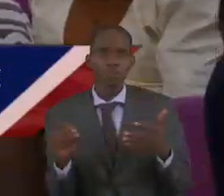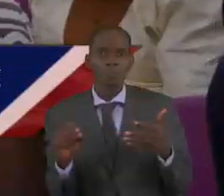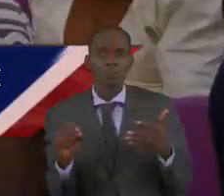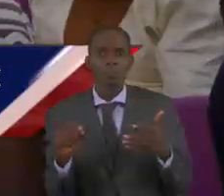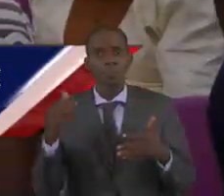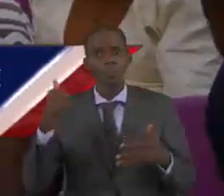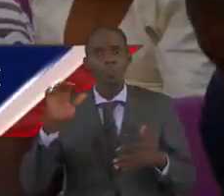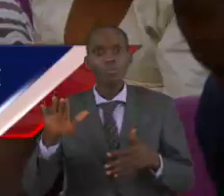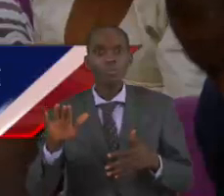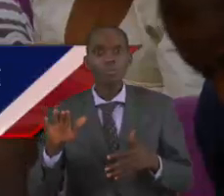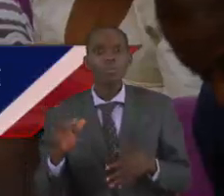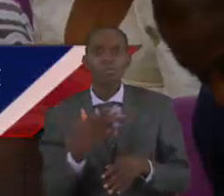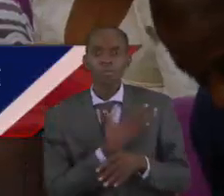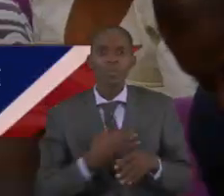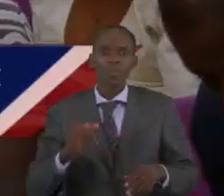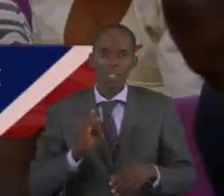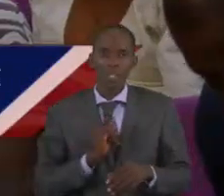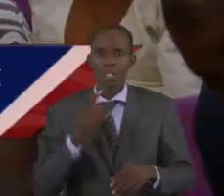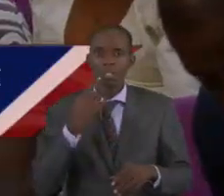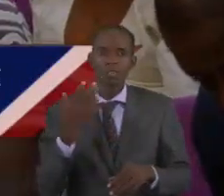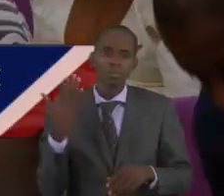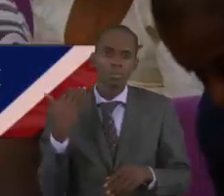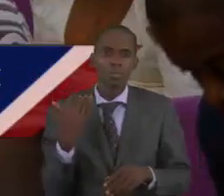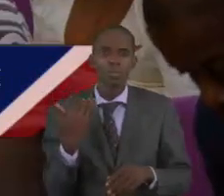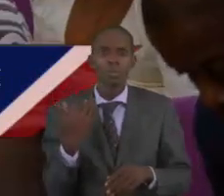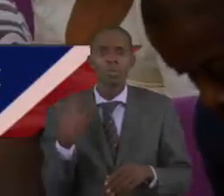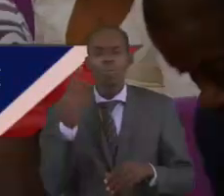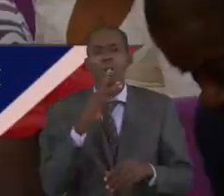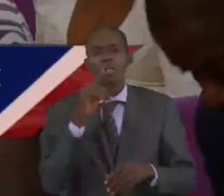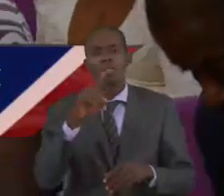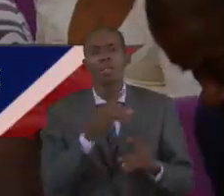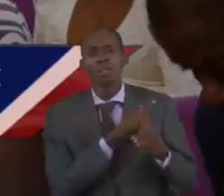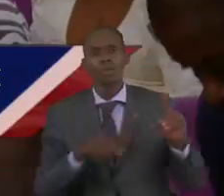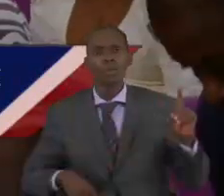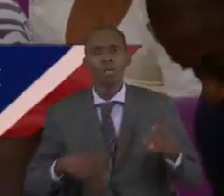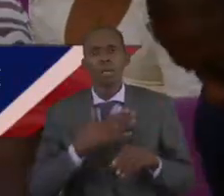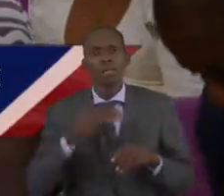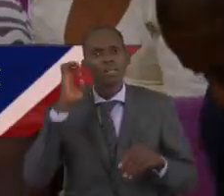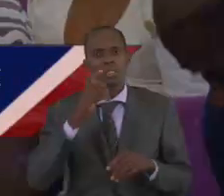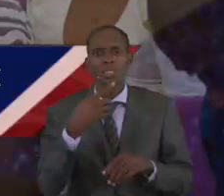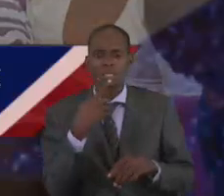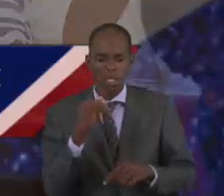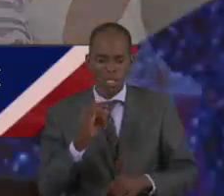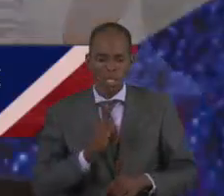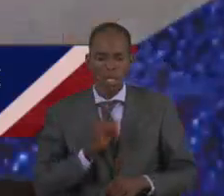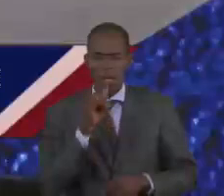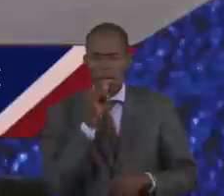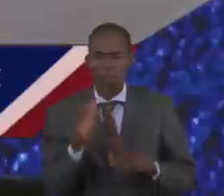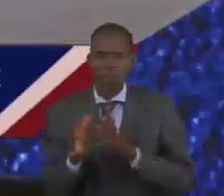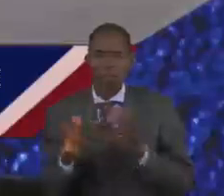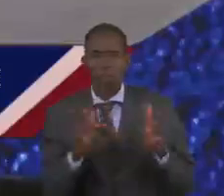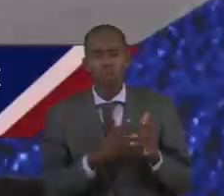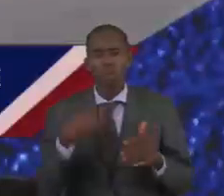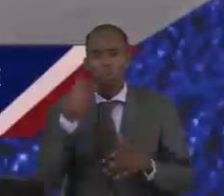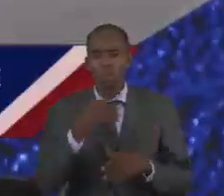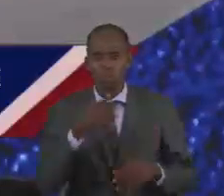verse 15. And I said, who art thou, Lord? And he said, I am Jesus,